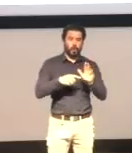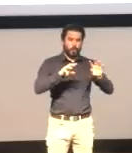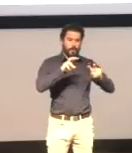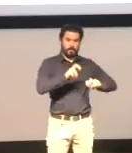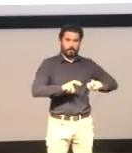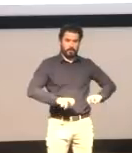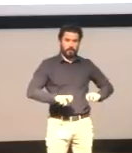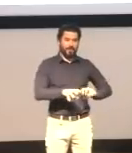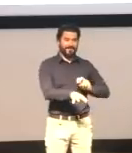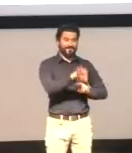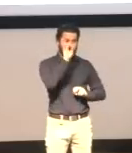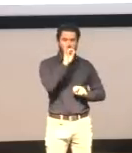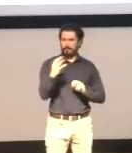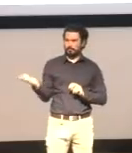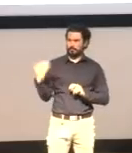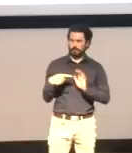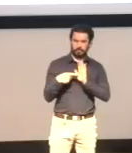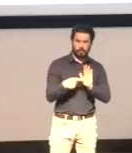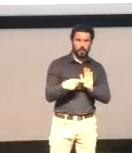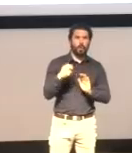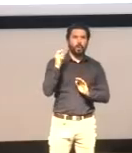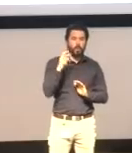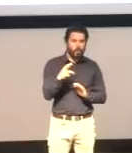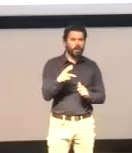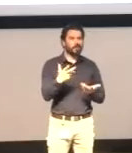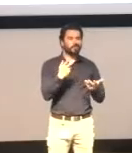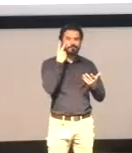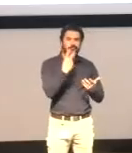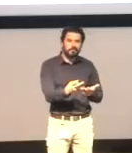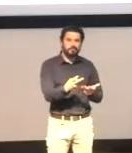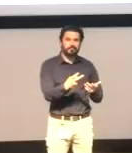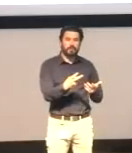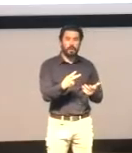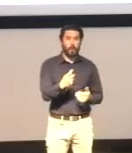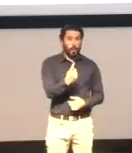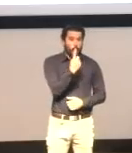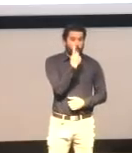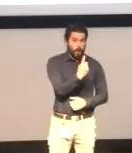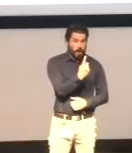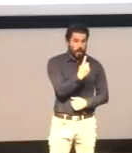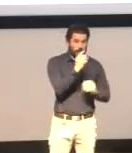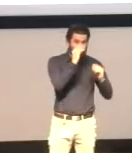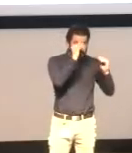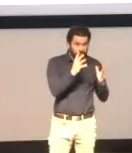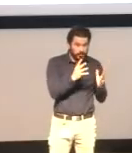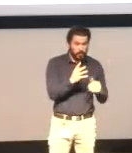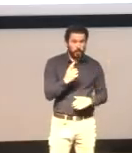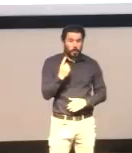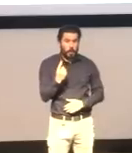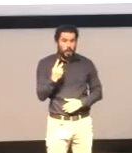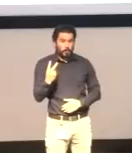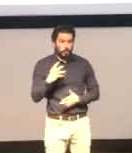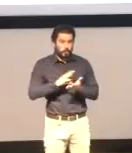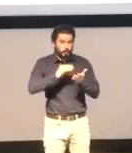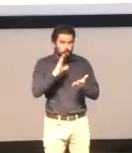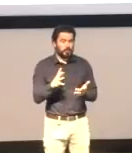interaction. In general, team visits should be limited to a faculty member with 1 to 2 learners,